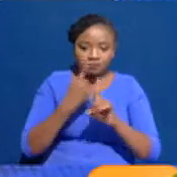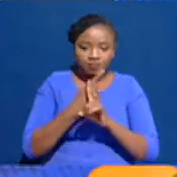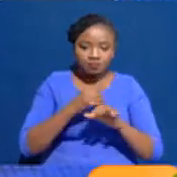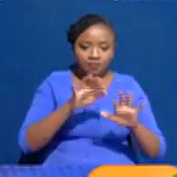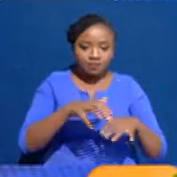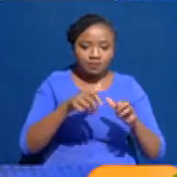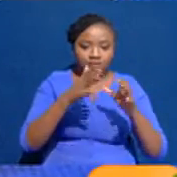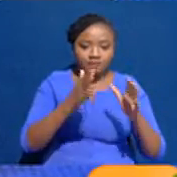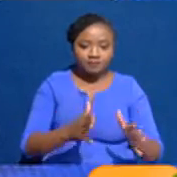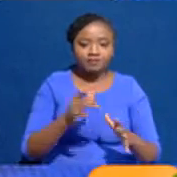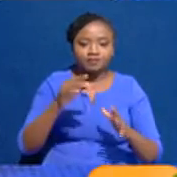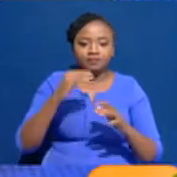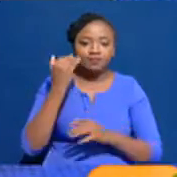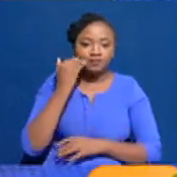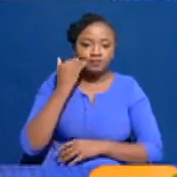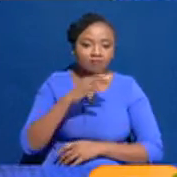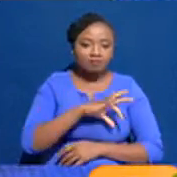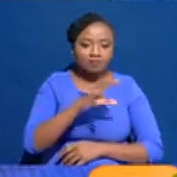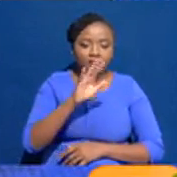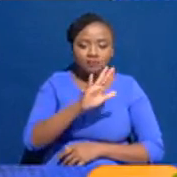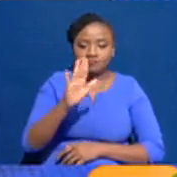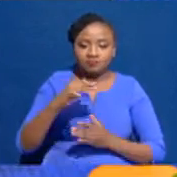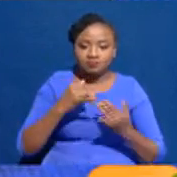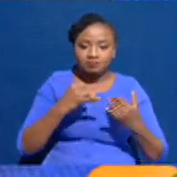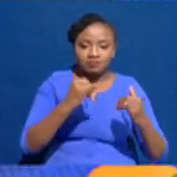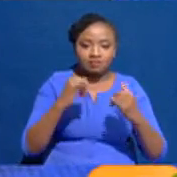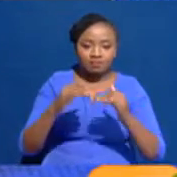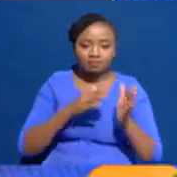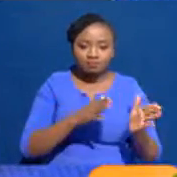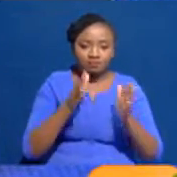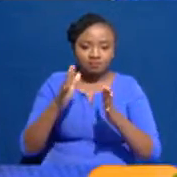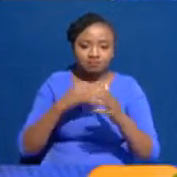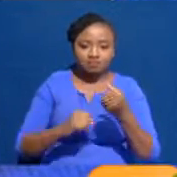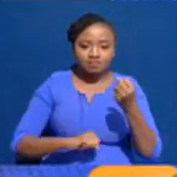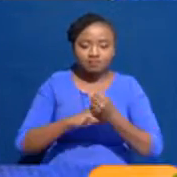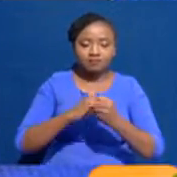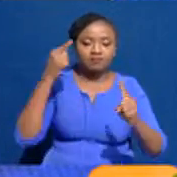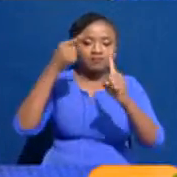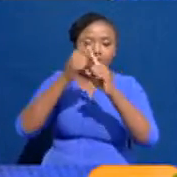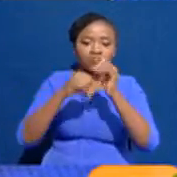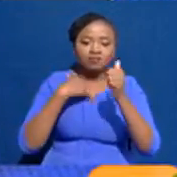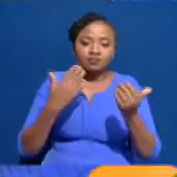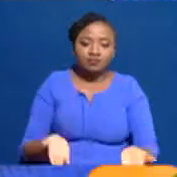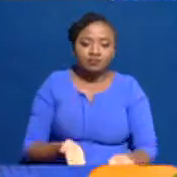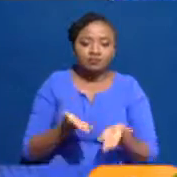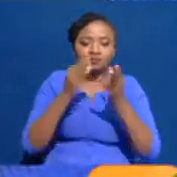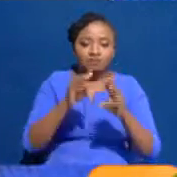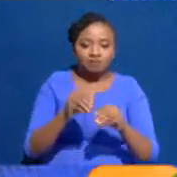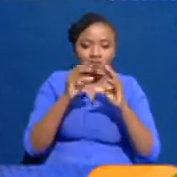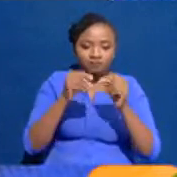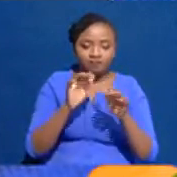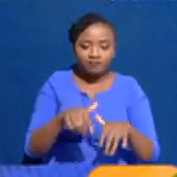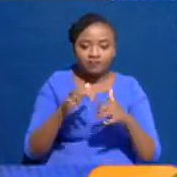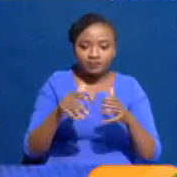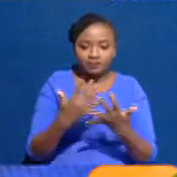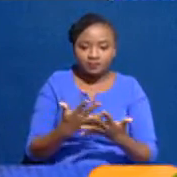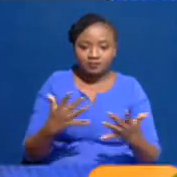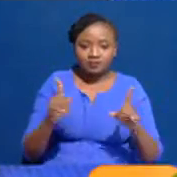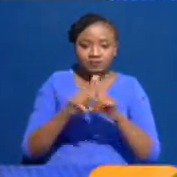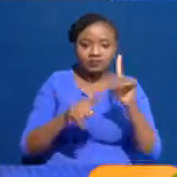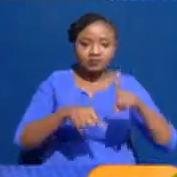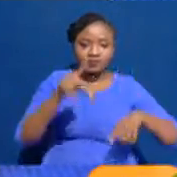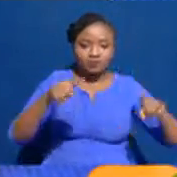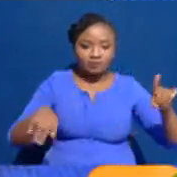County are trying their hand on a new maize variety in a bid to improve yields and quality of farm produce. Now, the